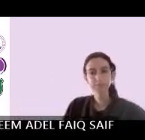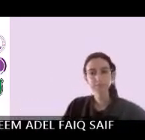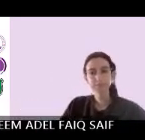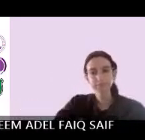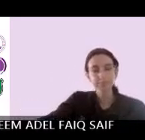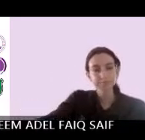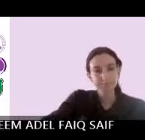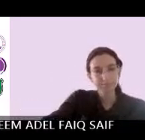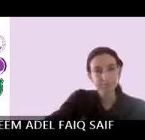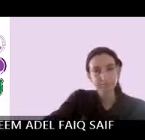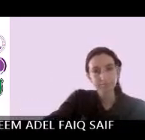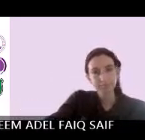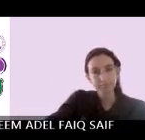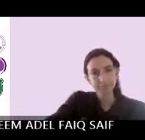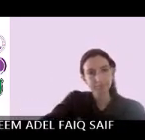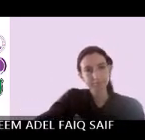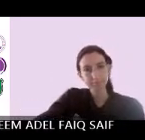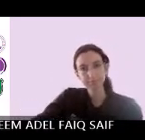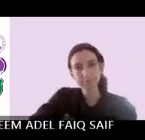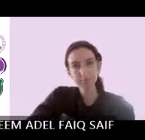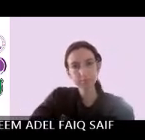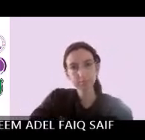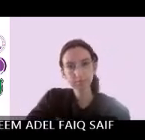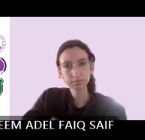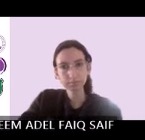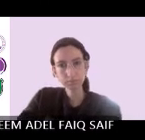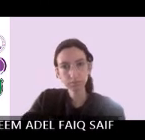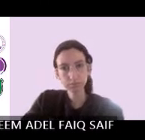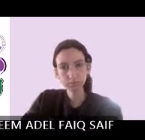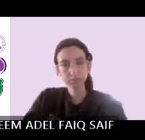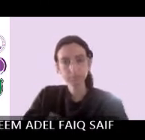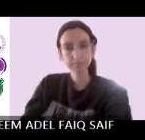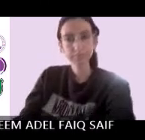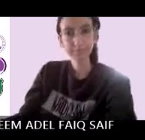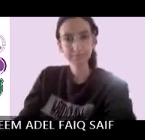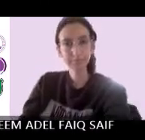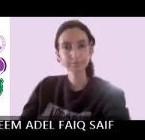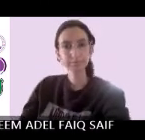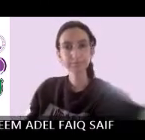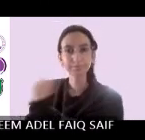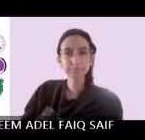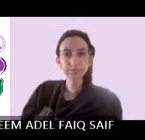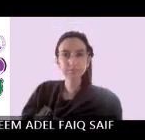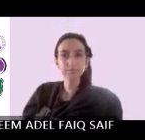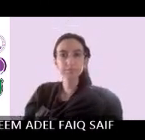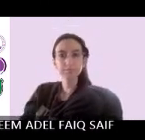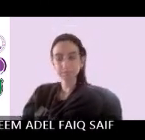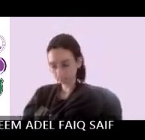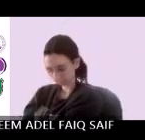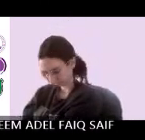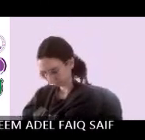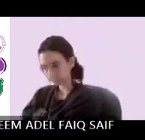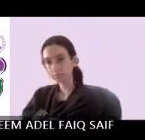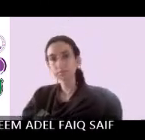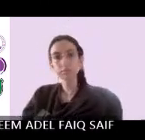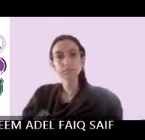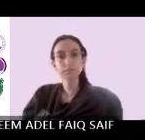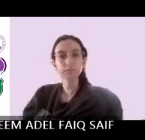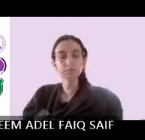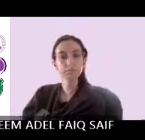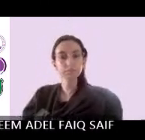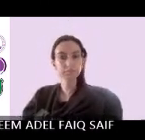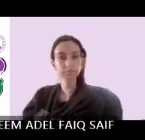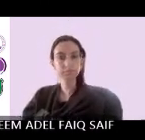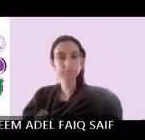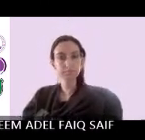Pulses for Studying Electron Dynamics. We are honored by your presence and deeply appreciate your